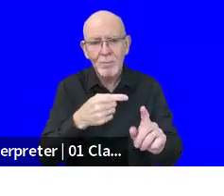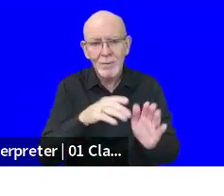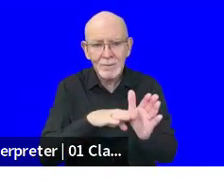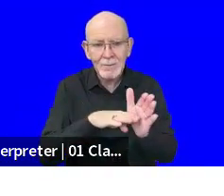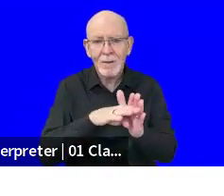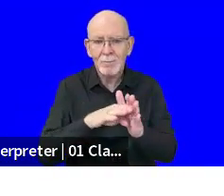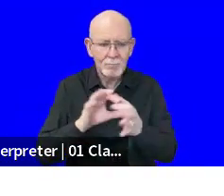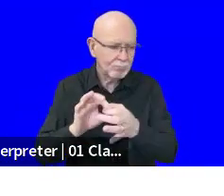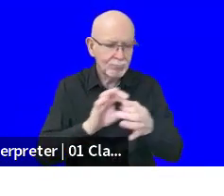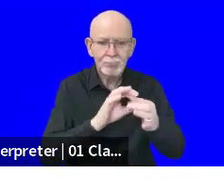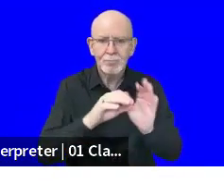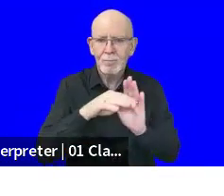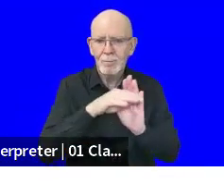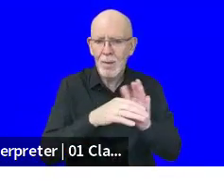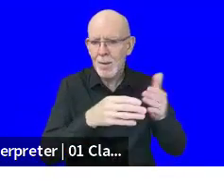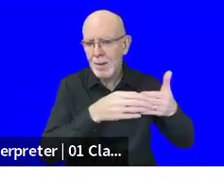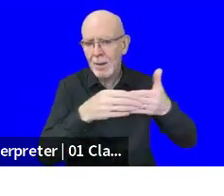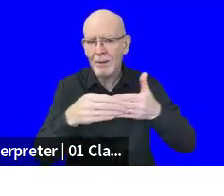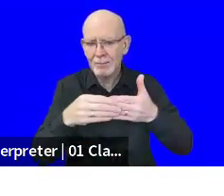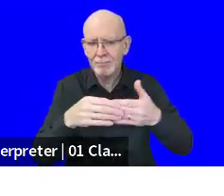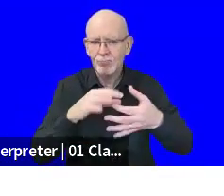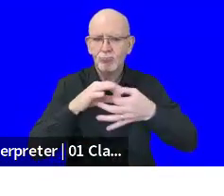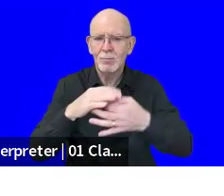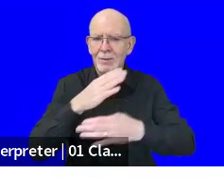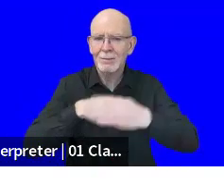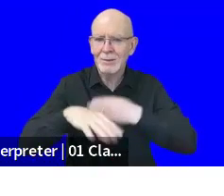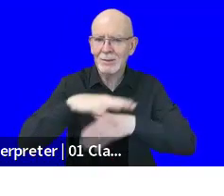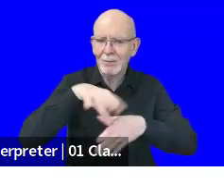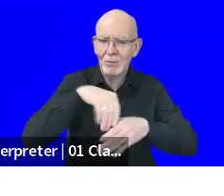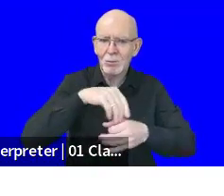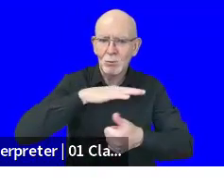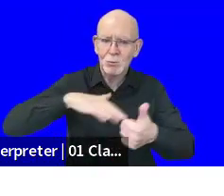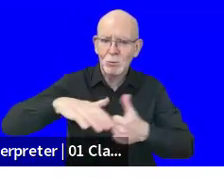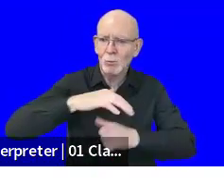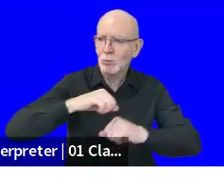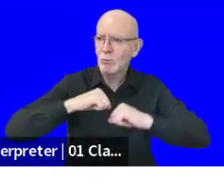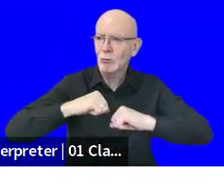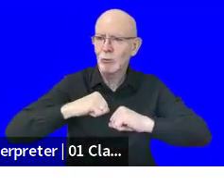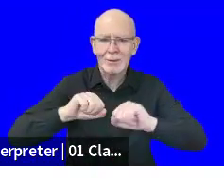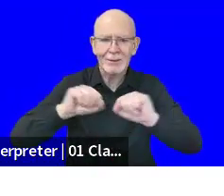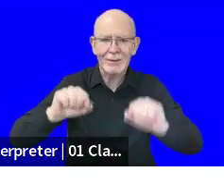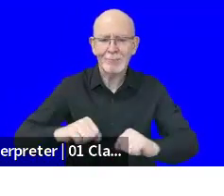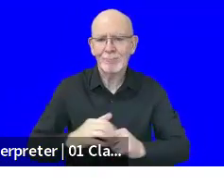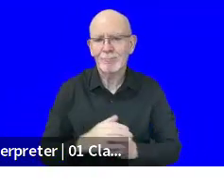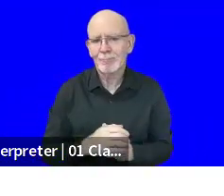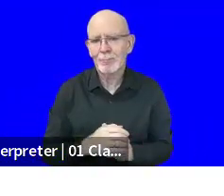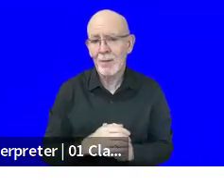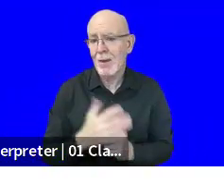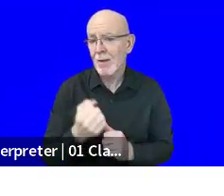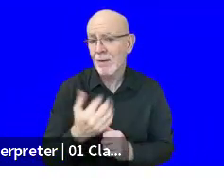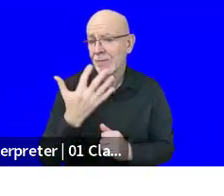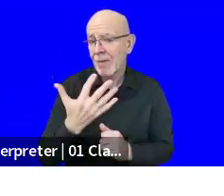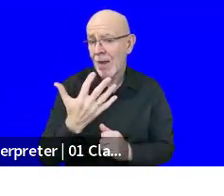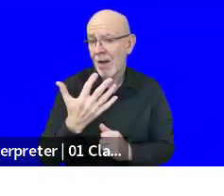5 thematic webinars that echo the conference that we had in 2022, to which many of